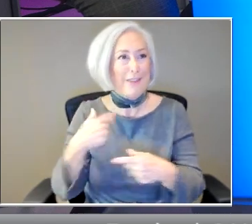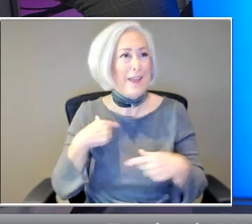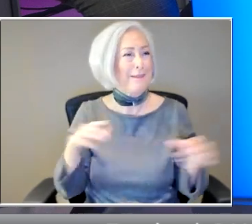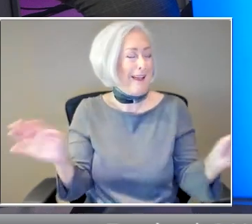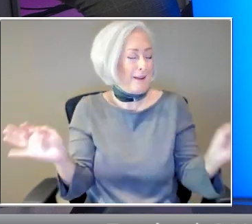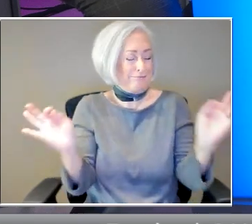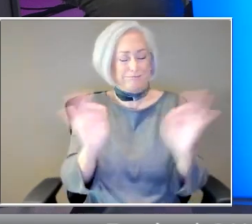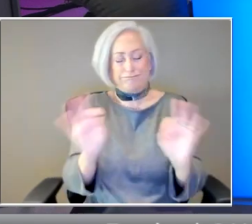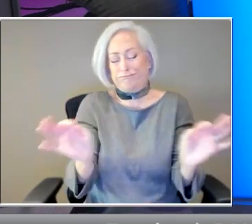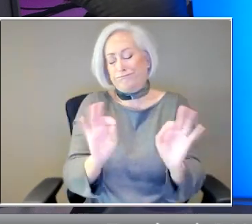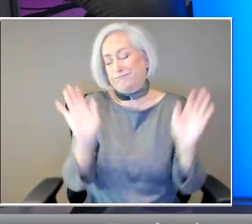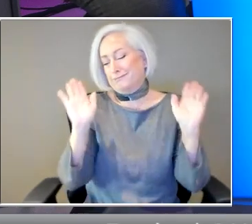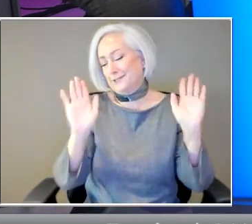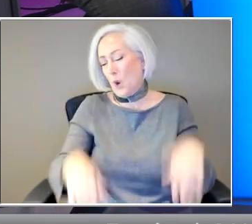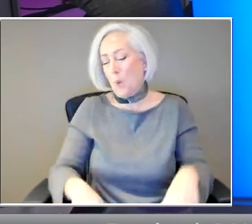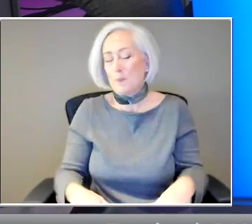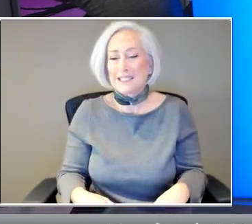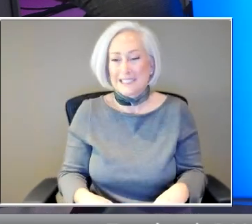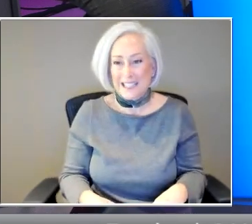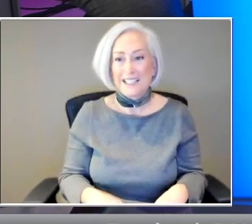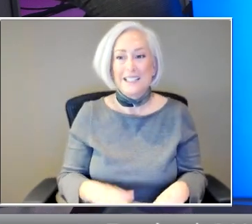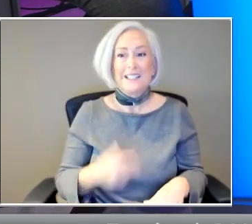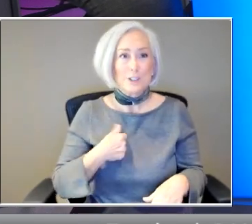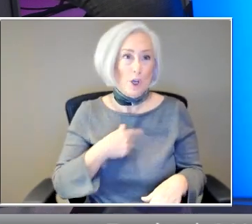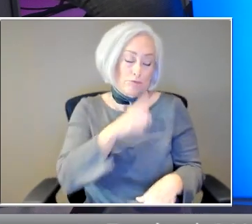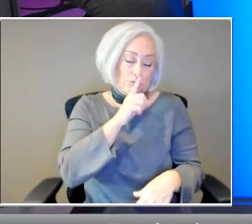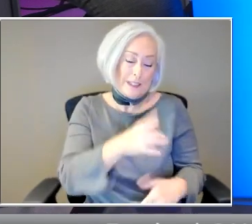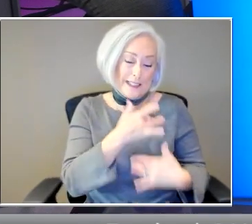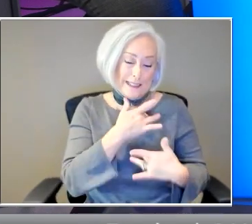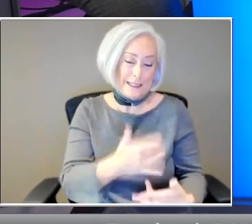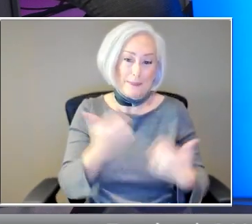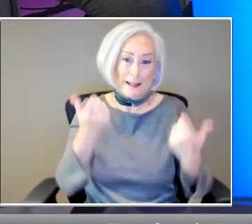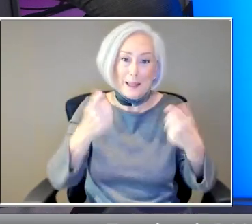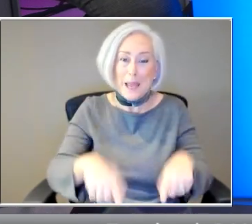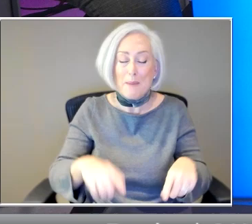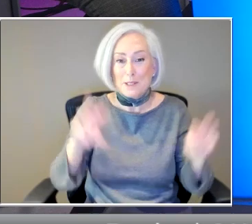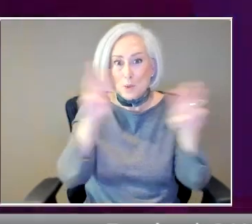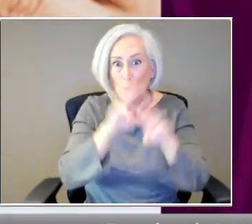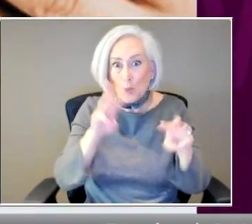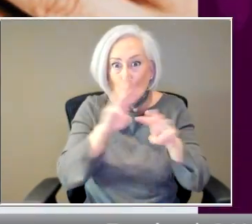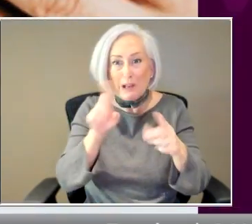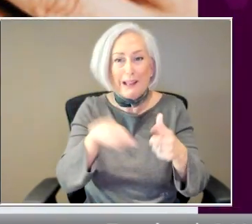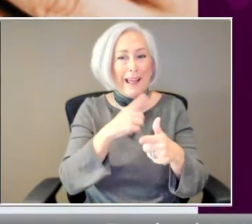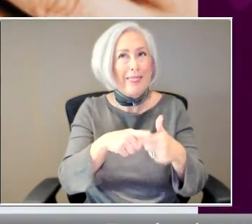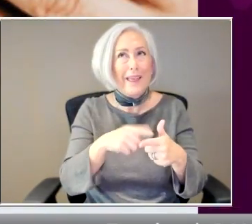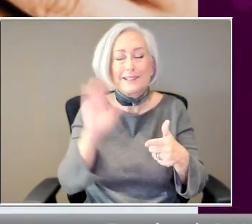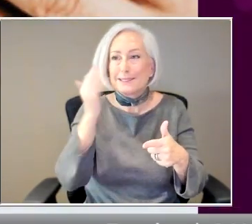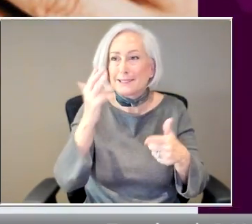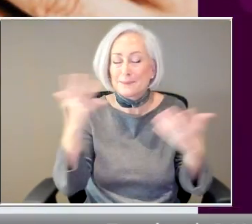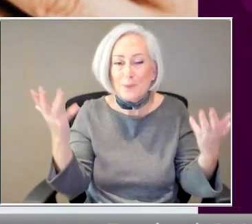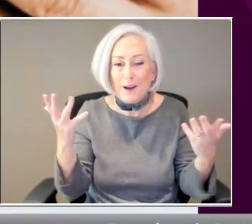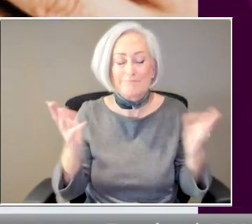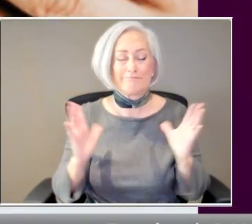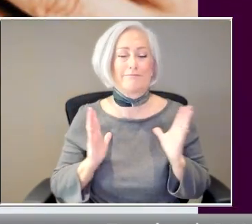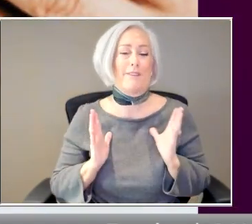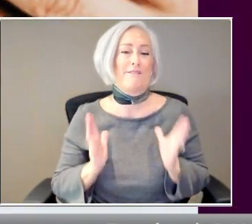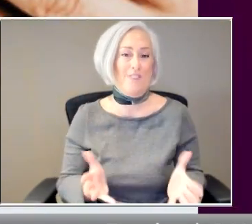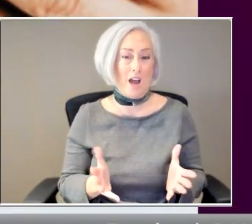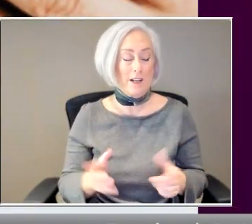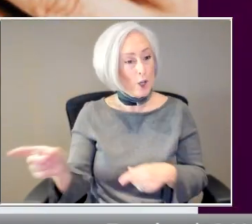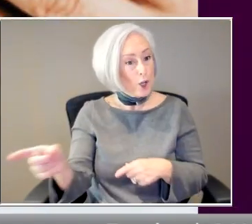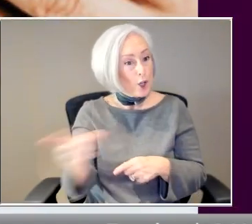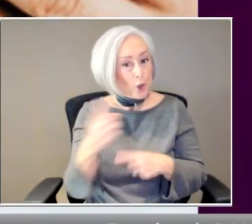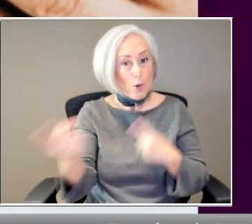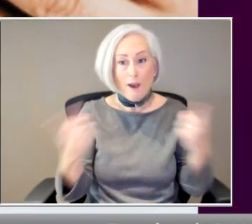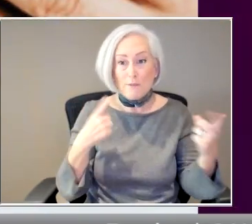most worries go, right? You gonna say. worry, and you're fine. We have so many questions coming in and comments on this program. If you have a question or a comment, you